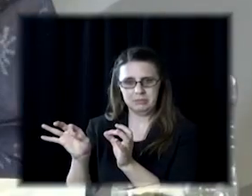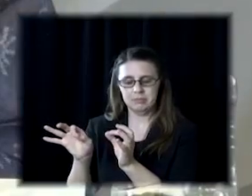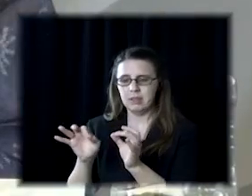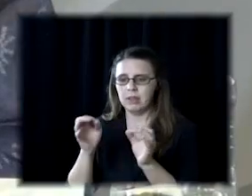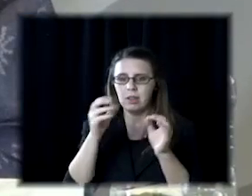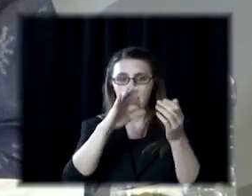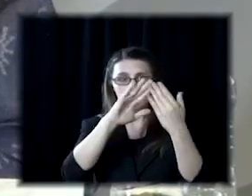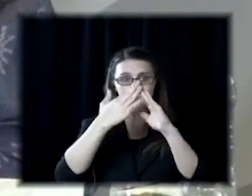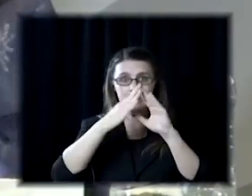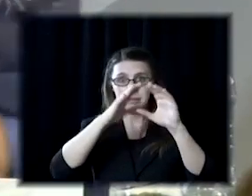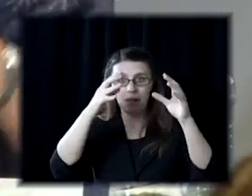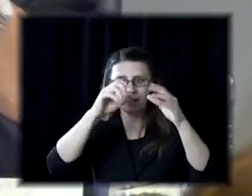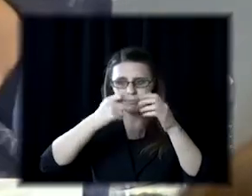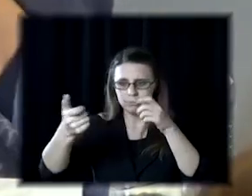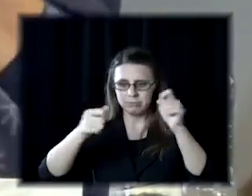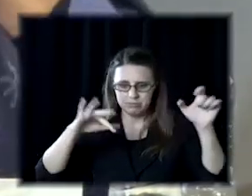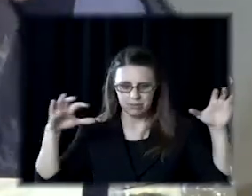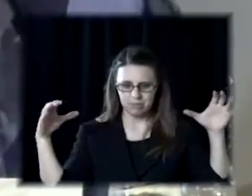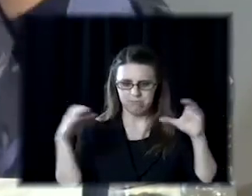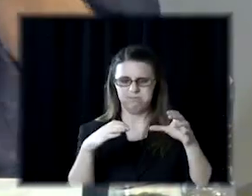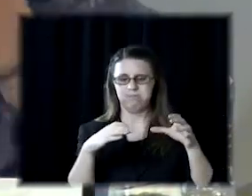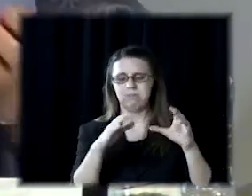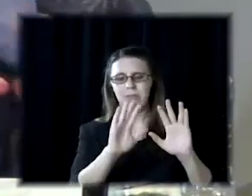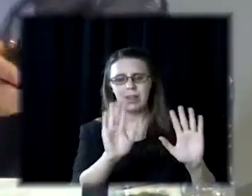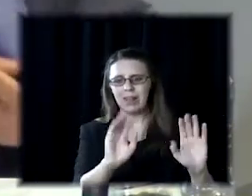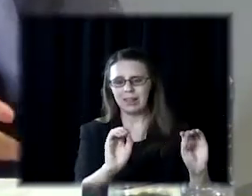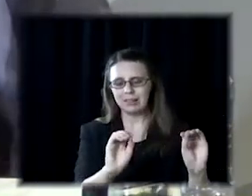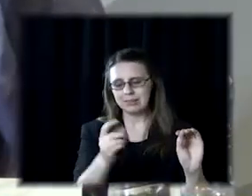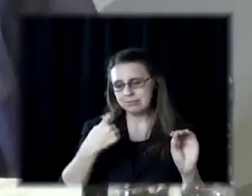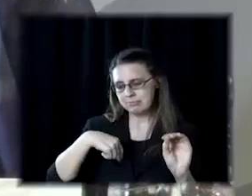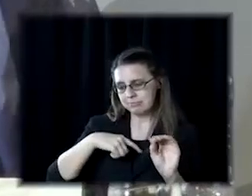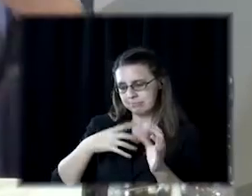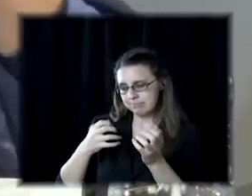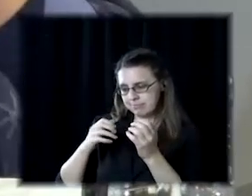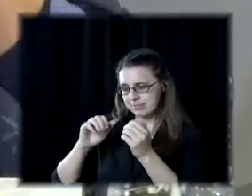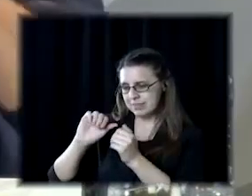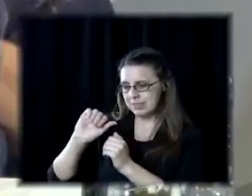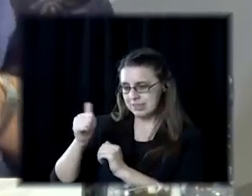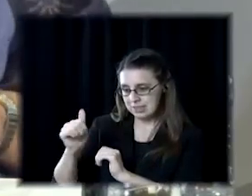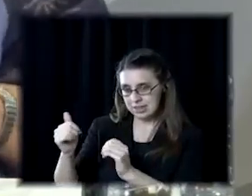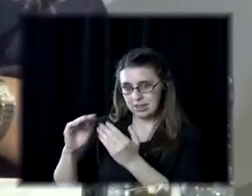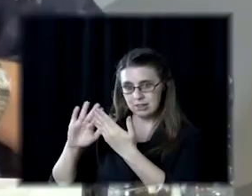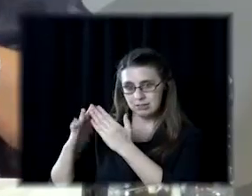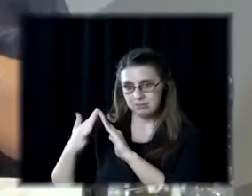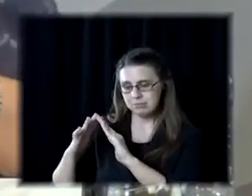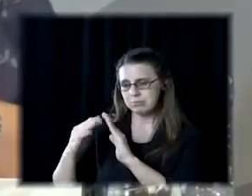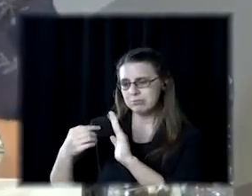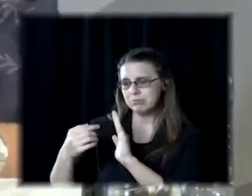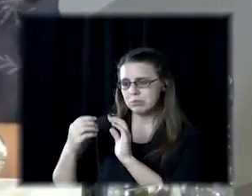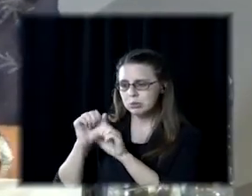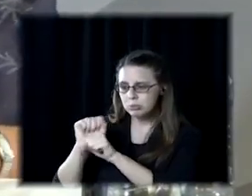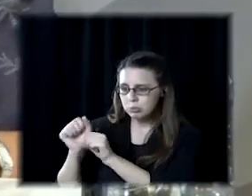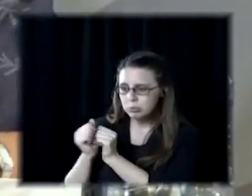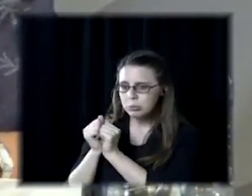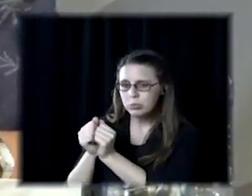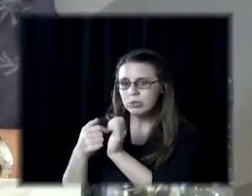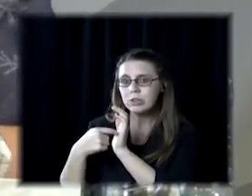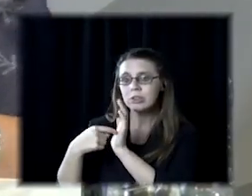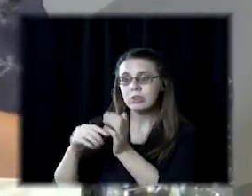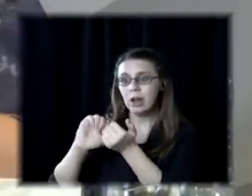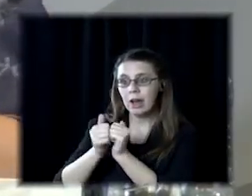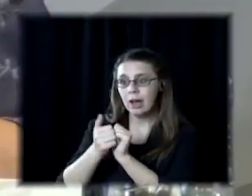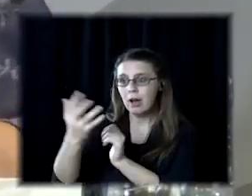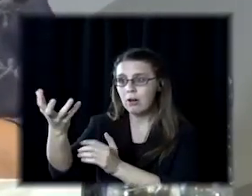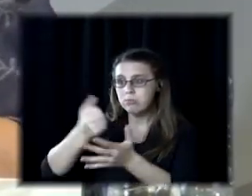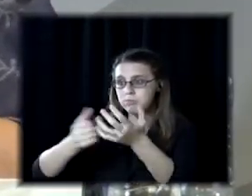these 10 to show that there are methods to increase revenue collections, there are methods to reduce costs while continuing